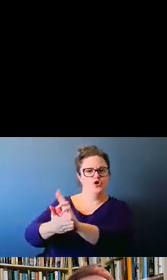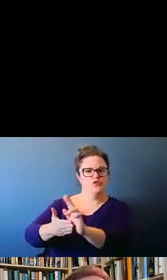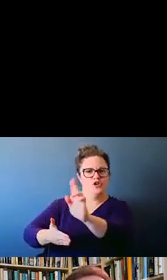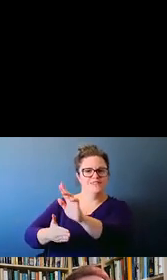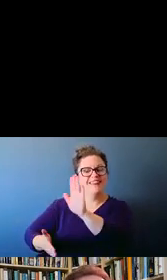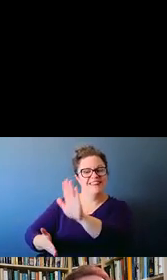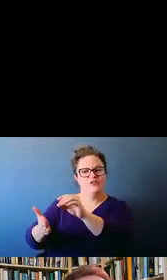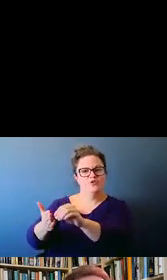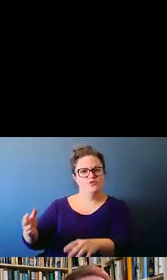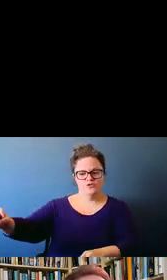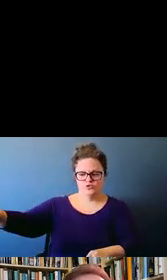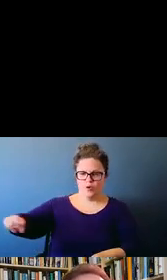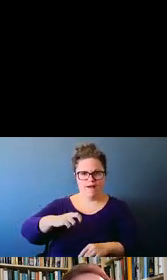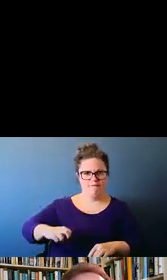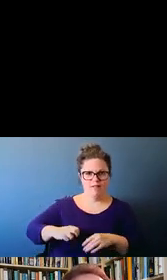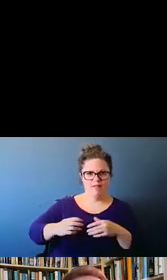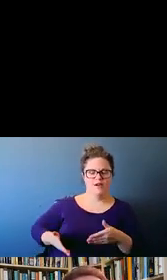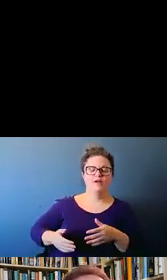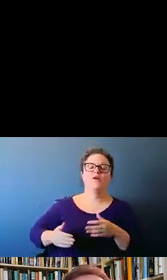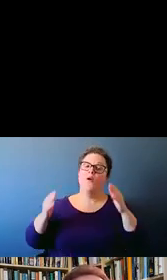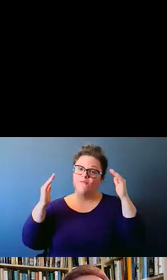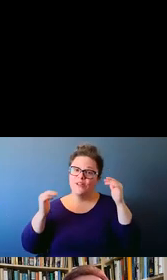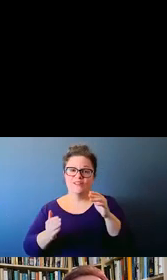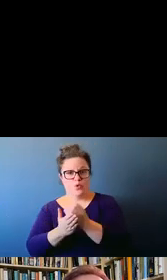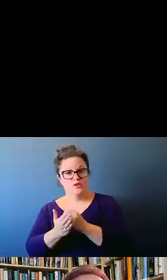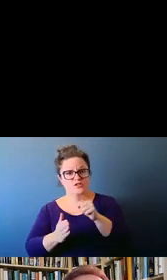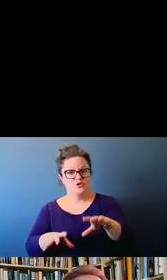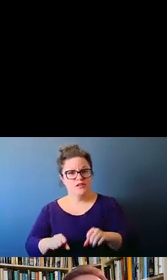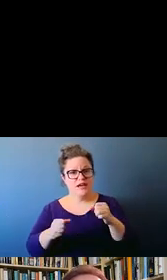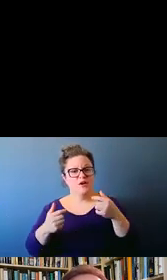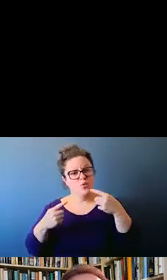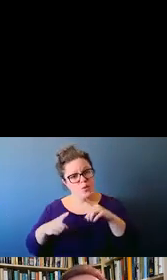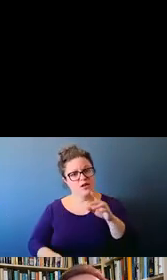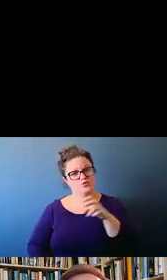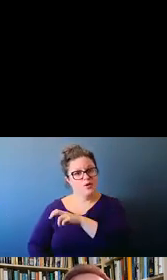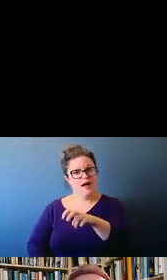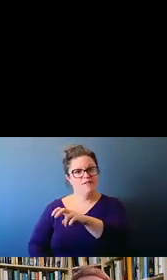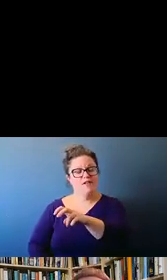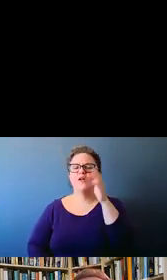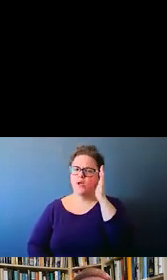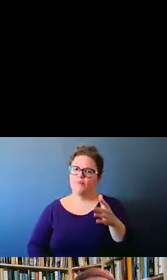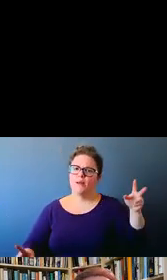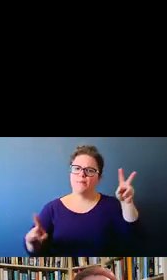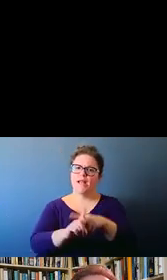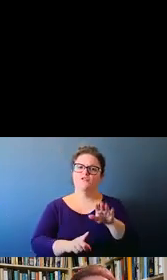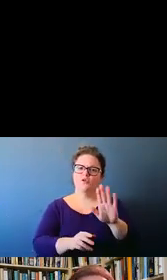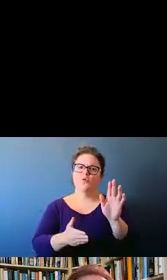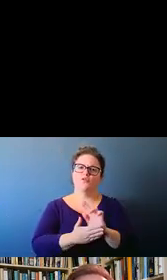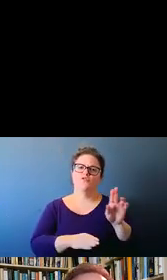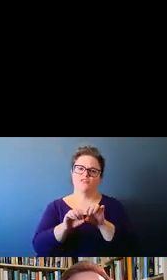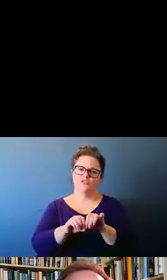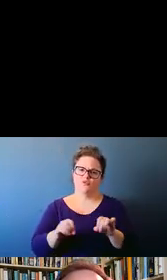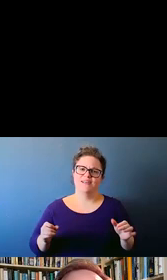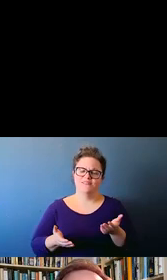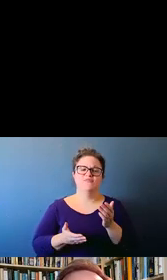that you take while you're traveling and studying elsewhere, they will count towards your U of M degree. So it's a great way to